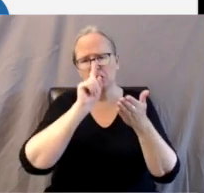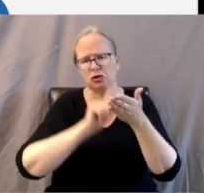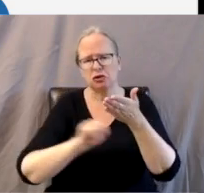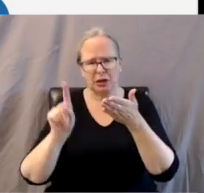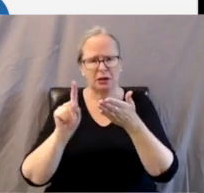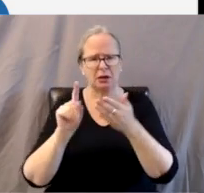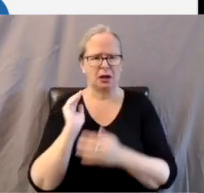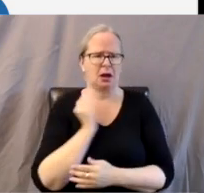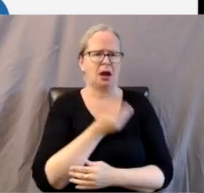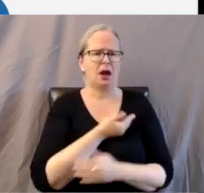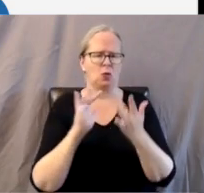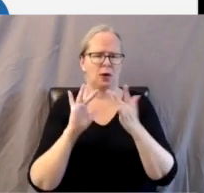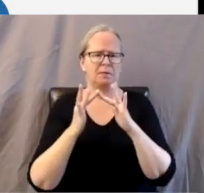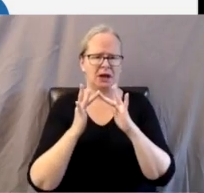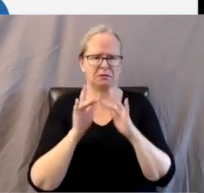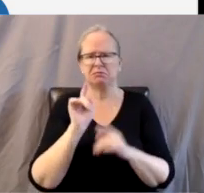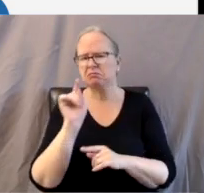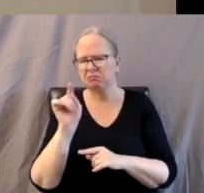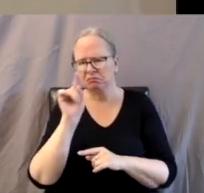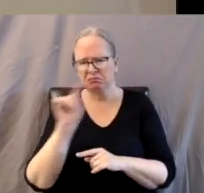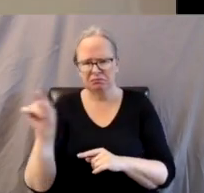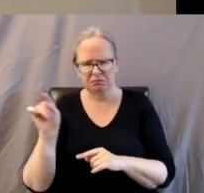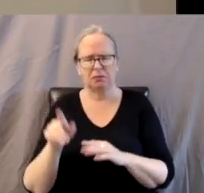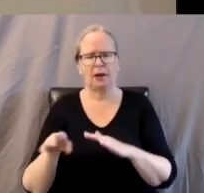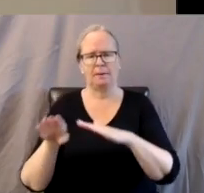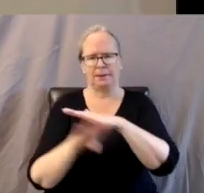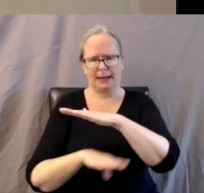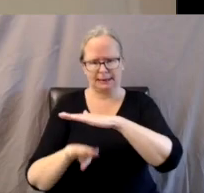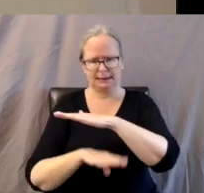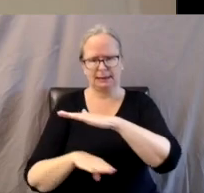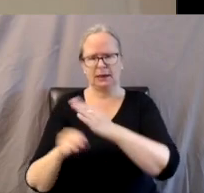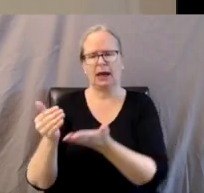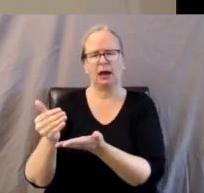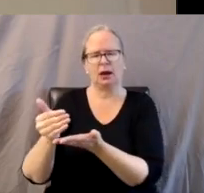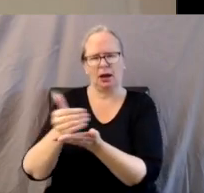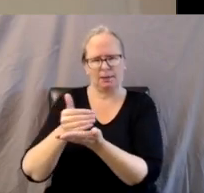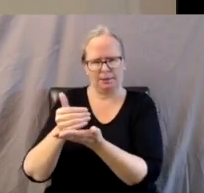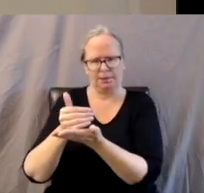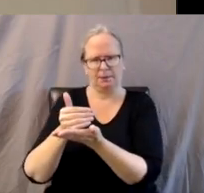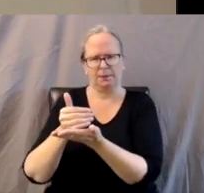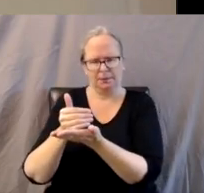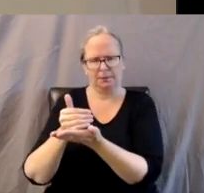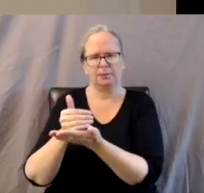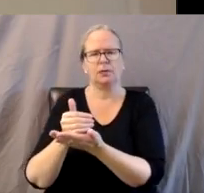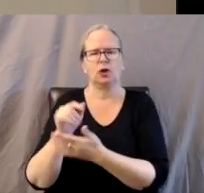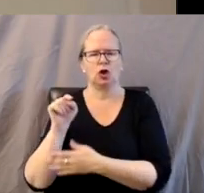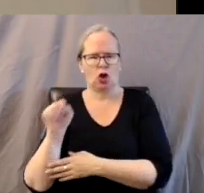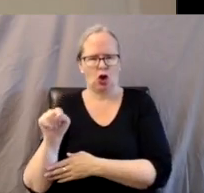basicincomecalgary.ca. And we're always looking for more people to join our community. And feel free to